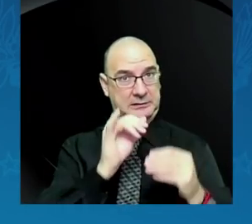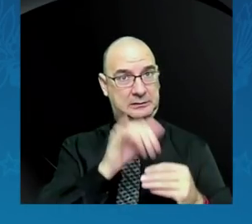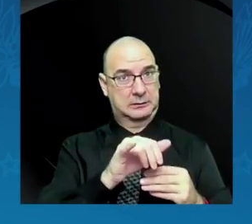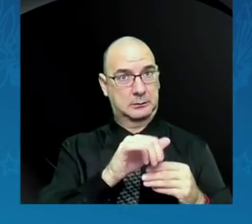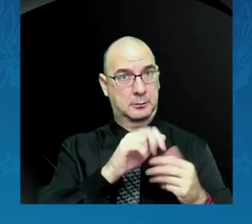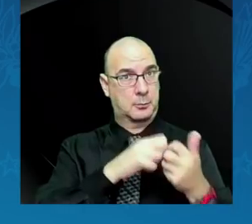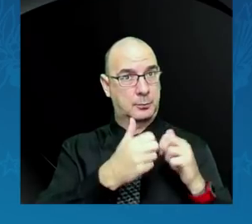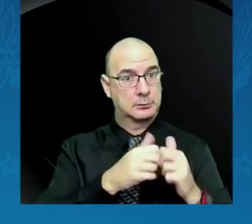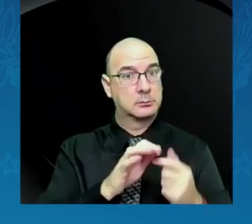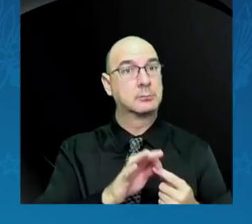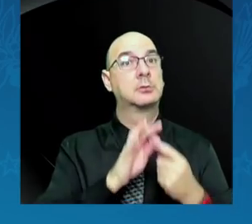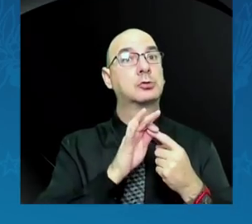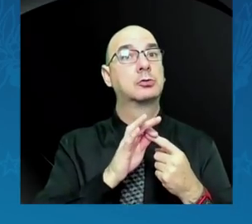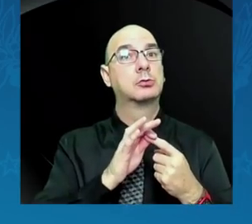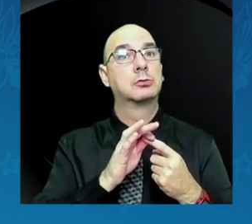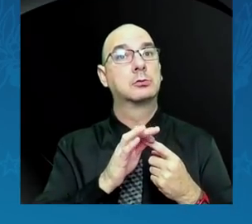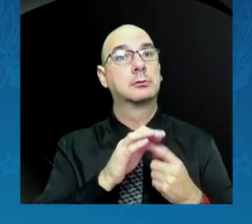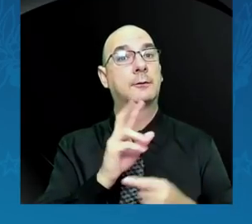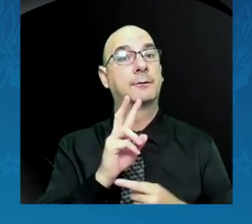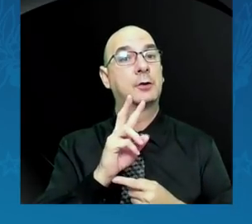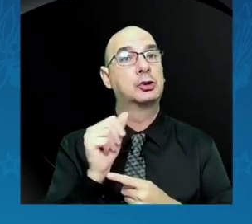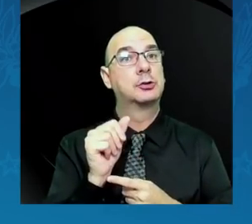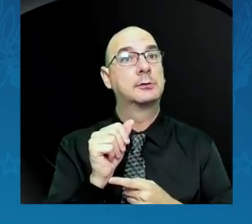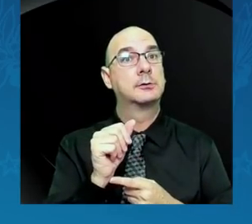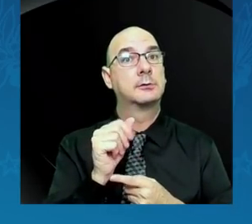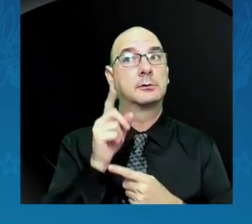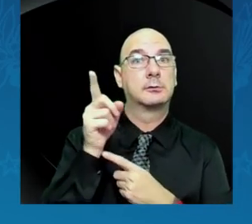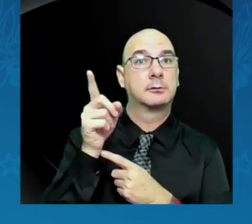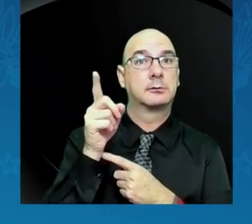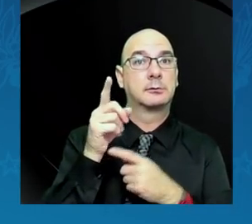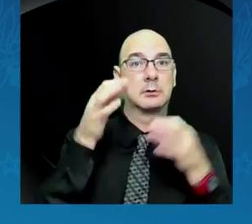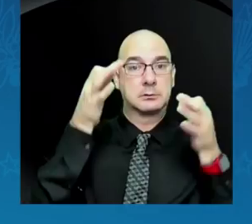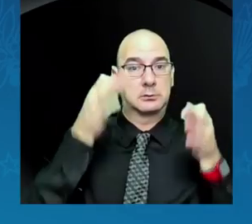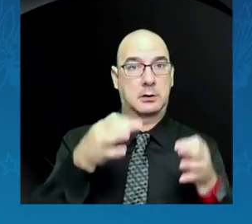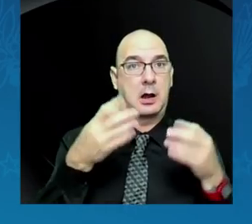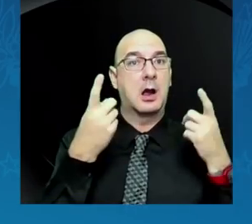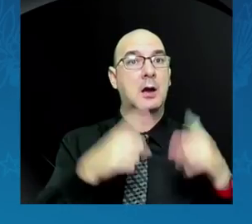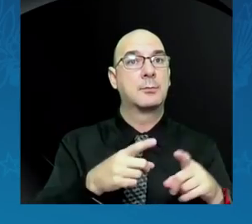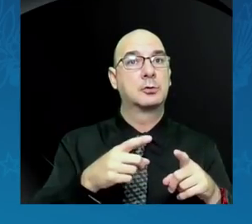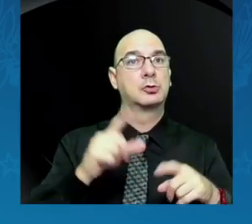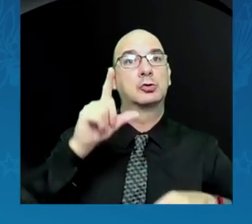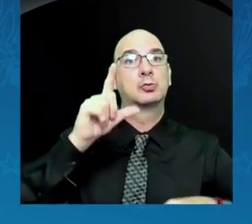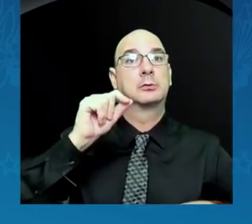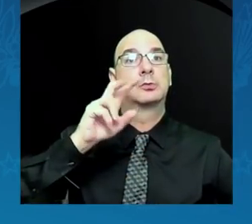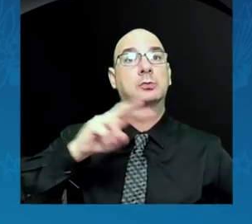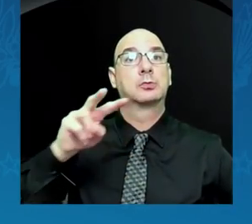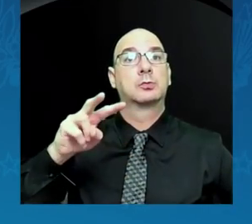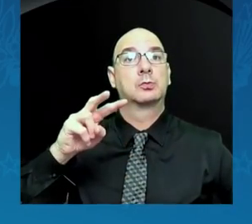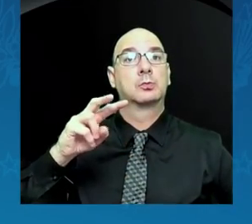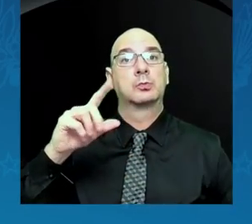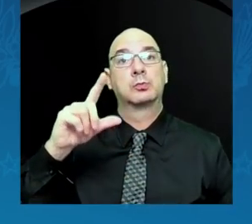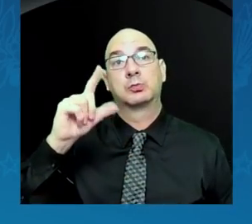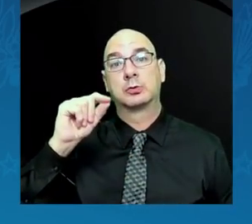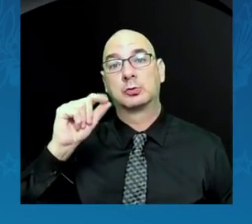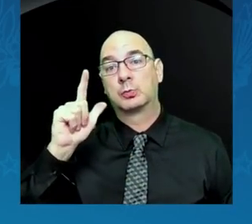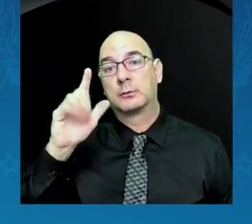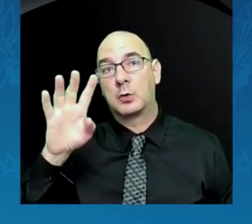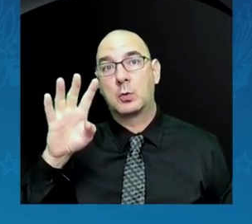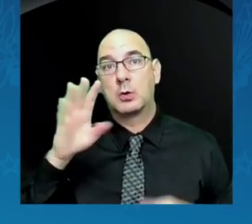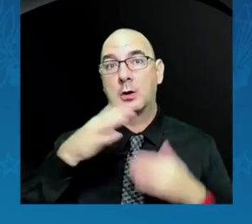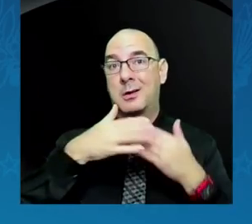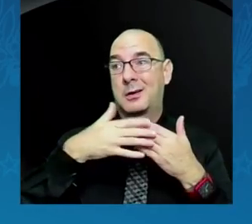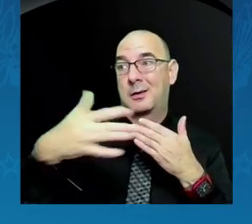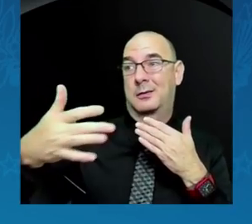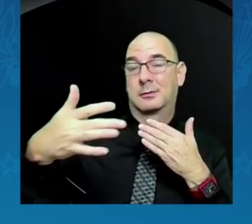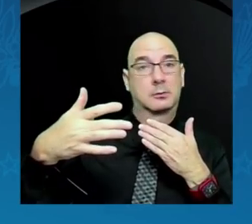in large part determine what happens in 2022, 2024, and on? I think